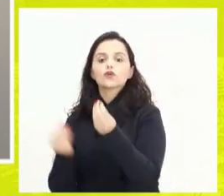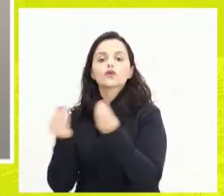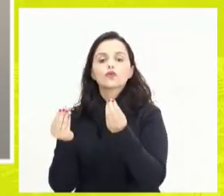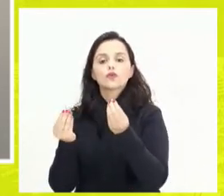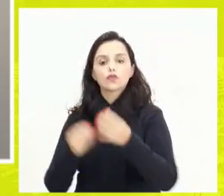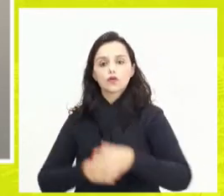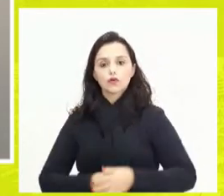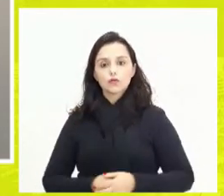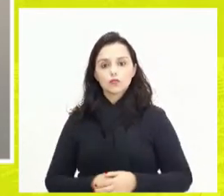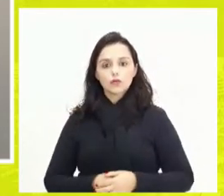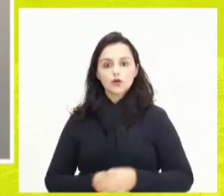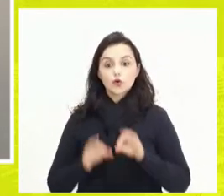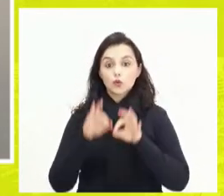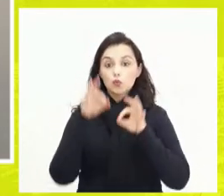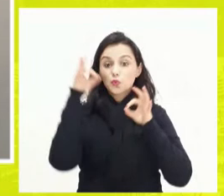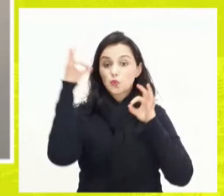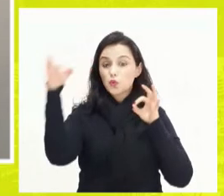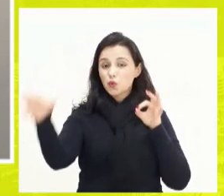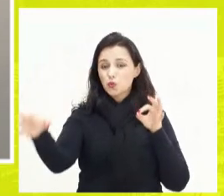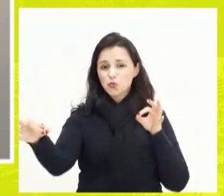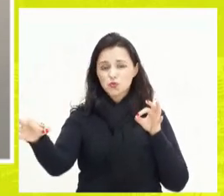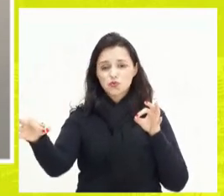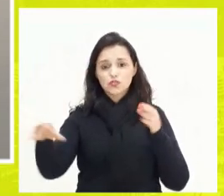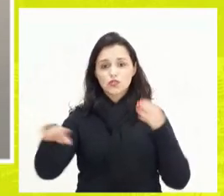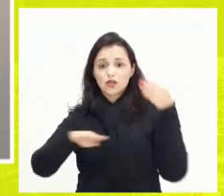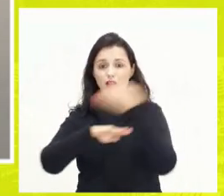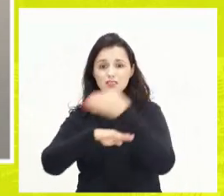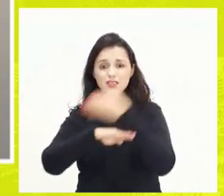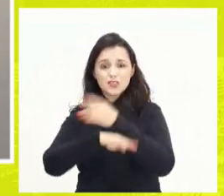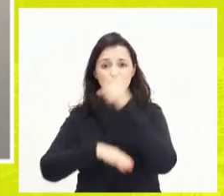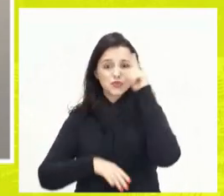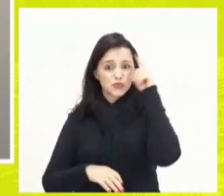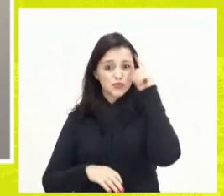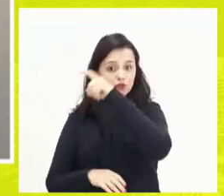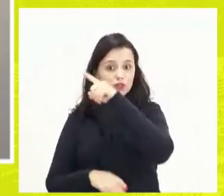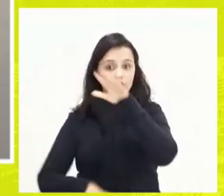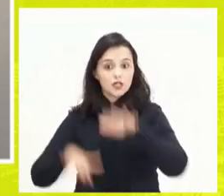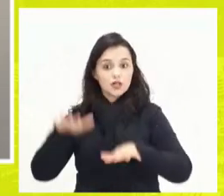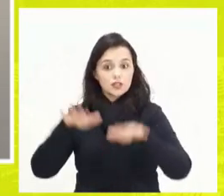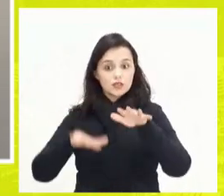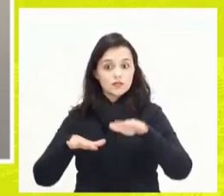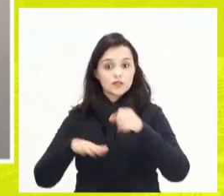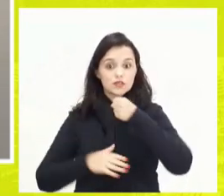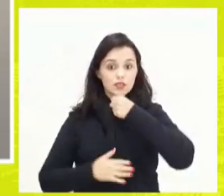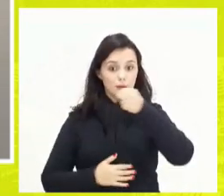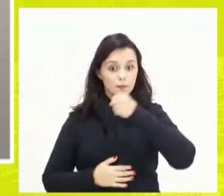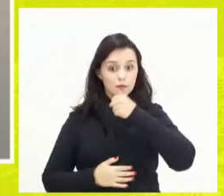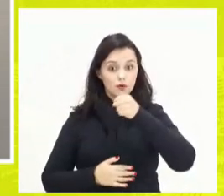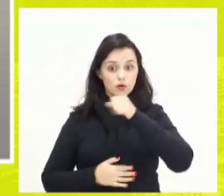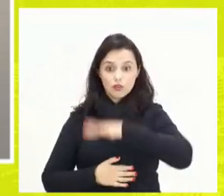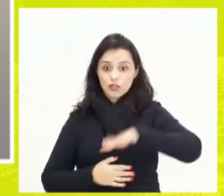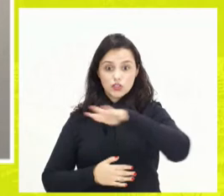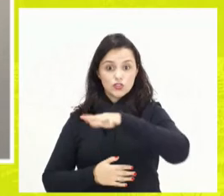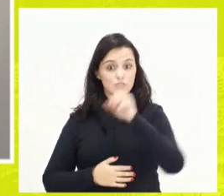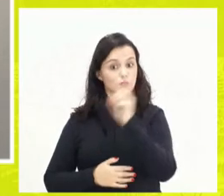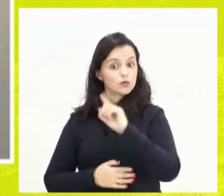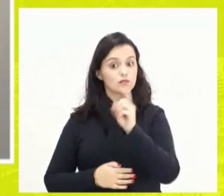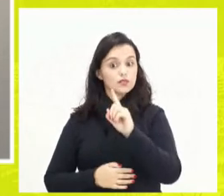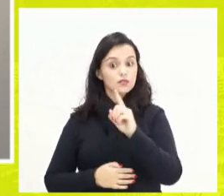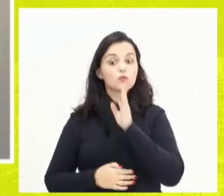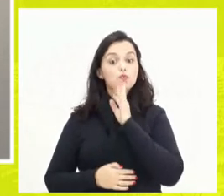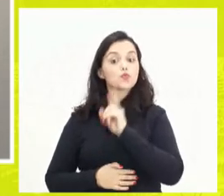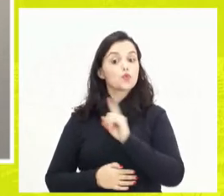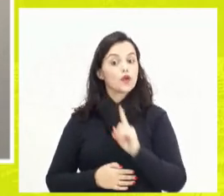they traveled to the amazon they were there to to work to cover things and many times reporters that are